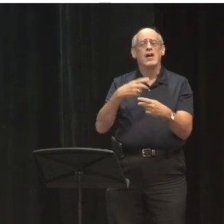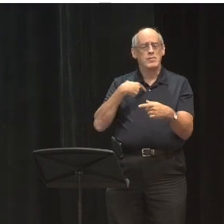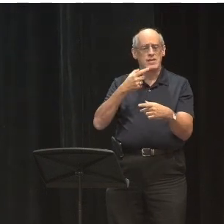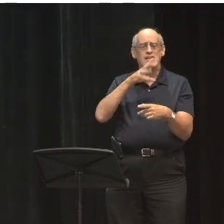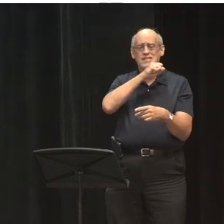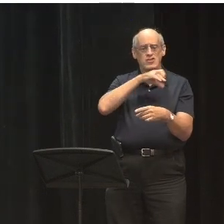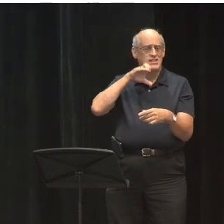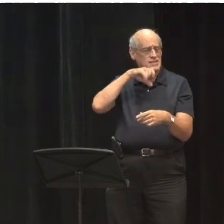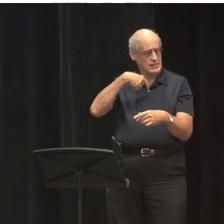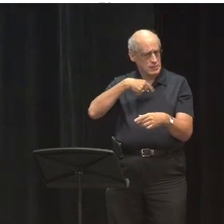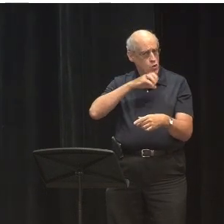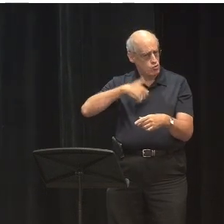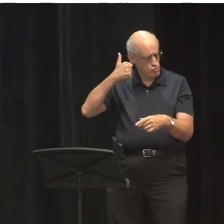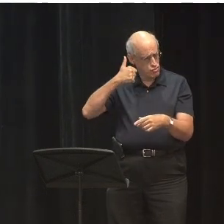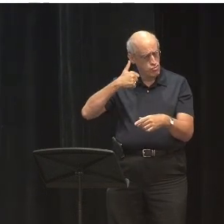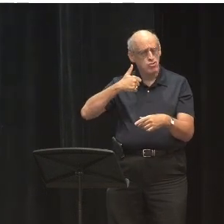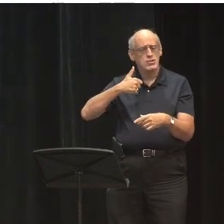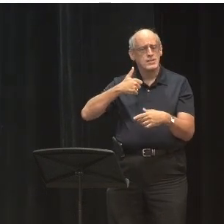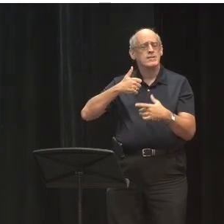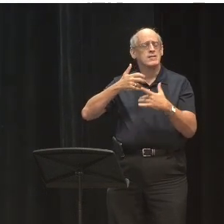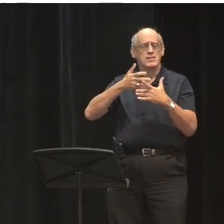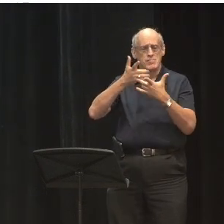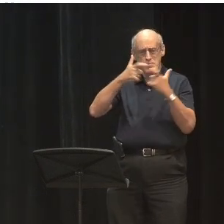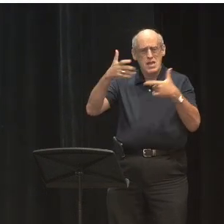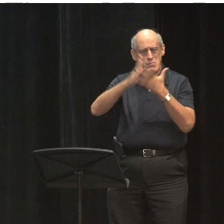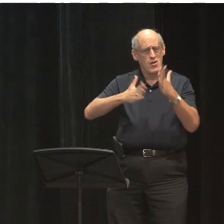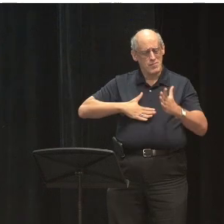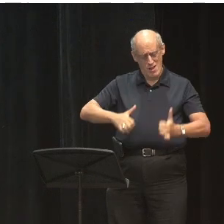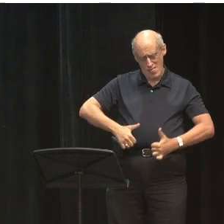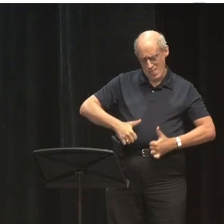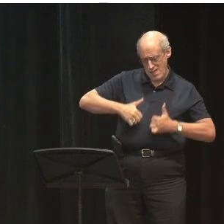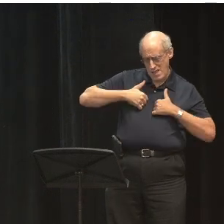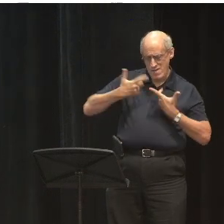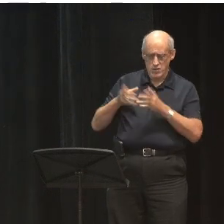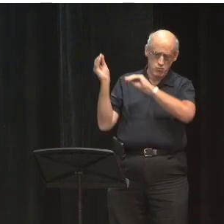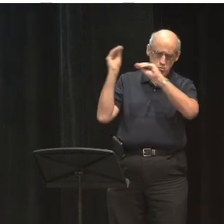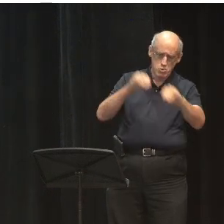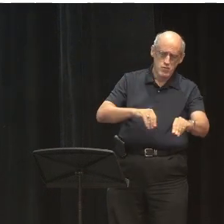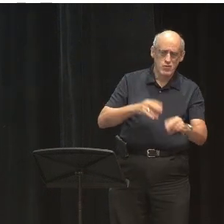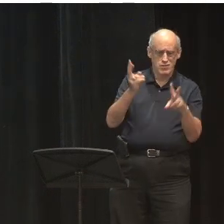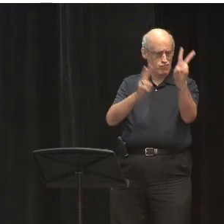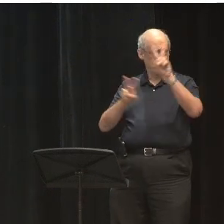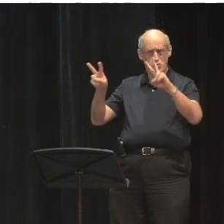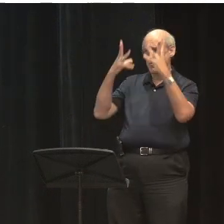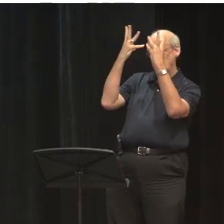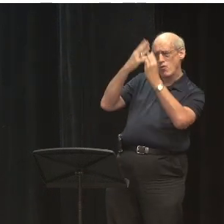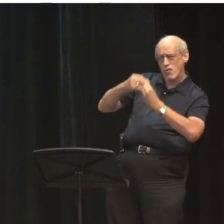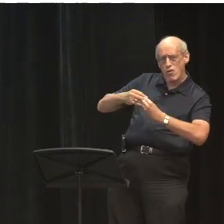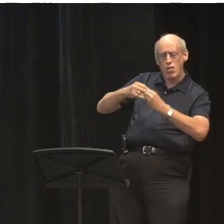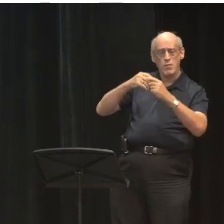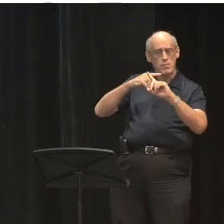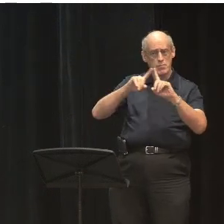senior. It is a significant part of my life. And I moved here for the beauty, had